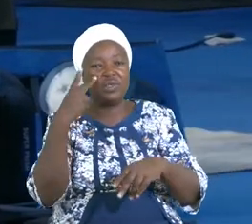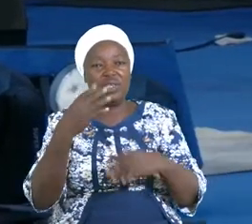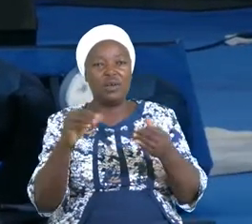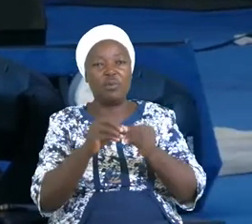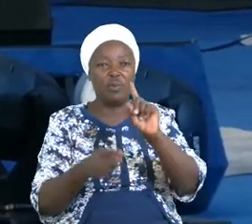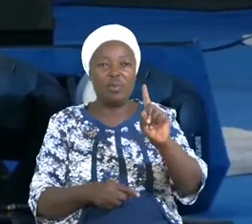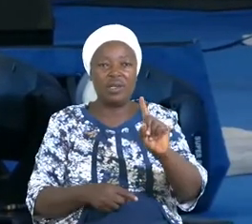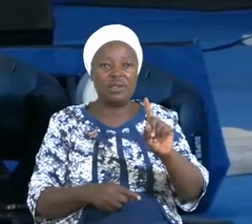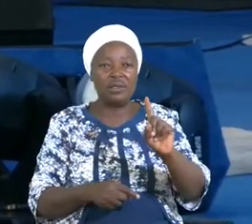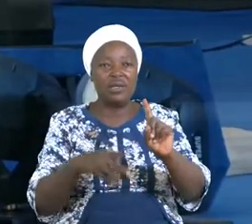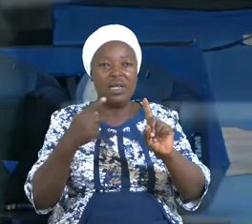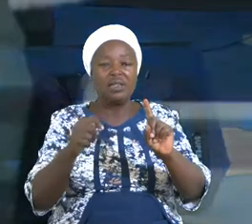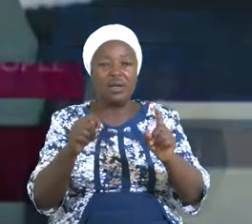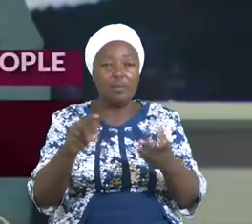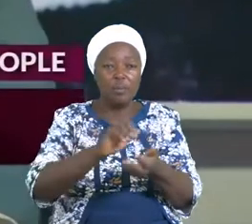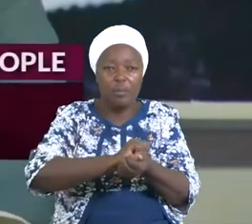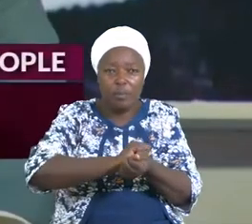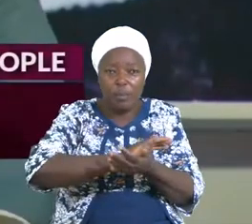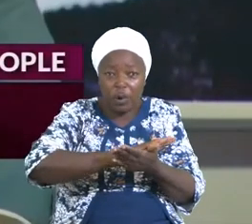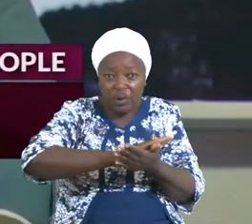the purging of his